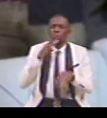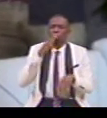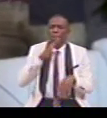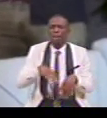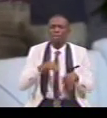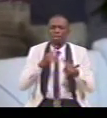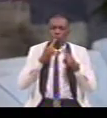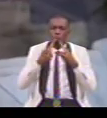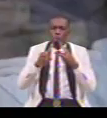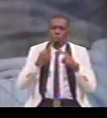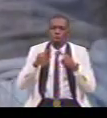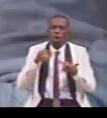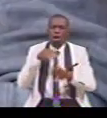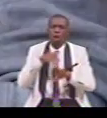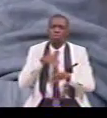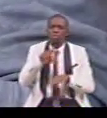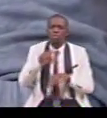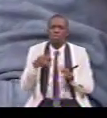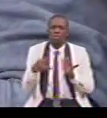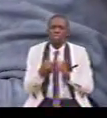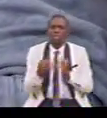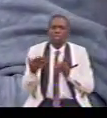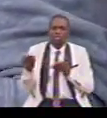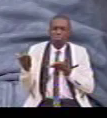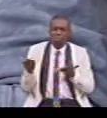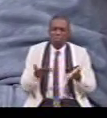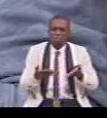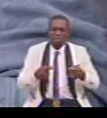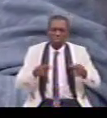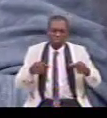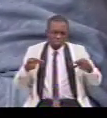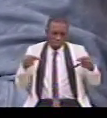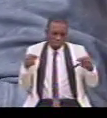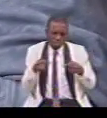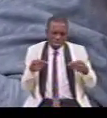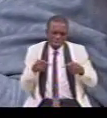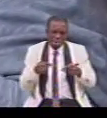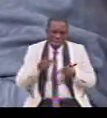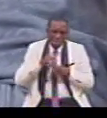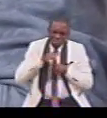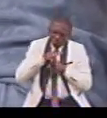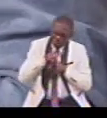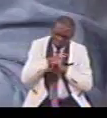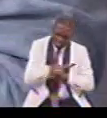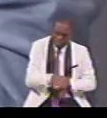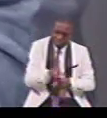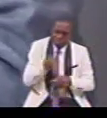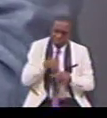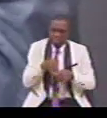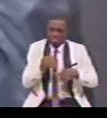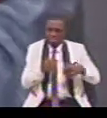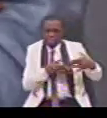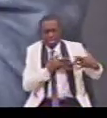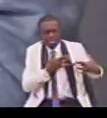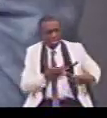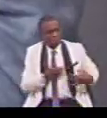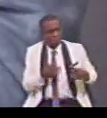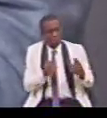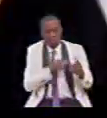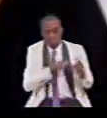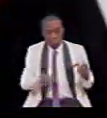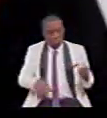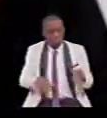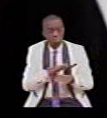us it causes pain Affliction in the heart the Lord did not say there will be no